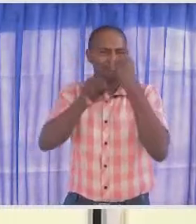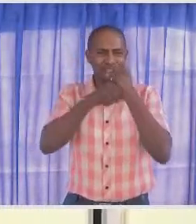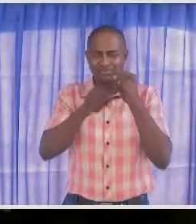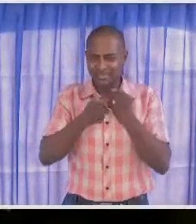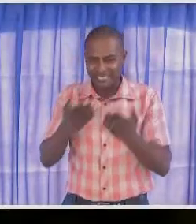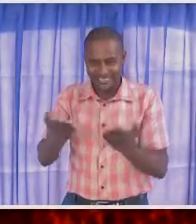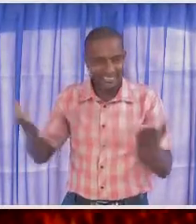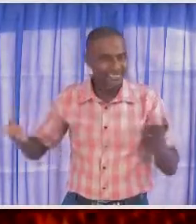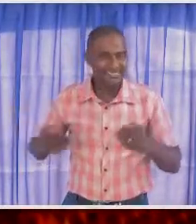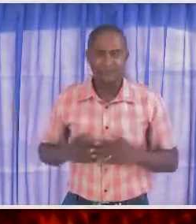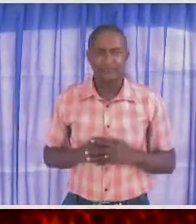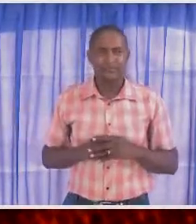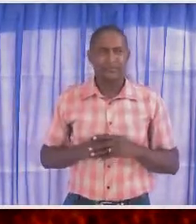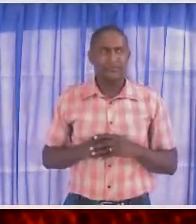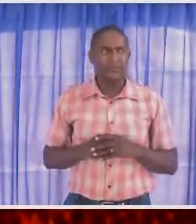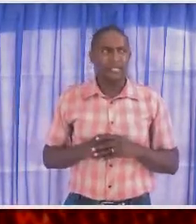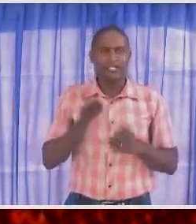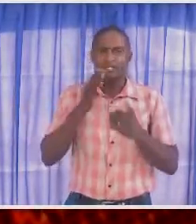of the best